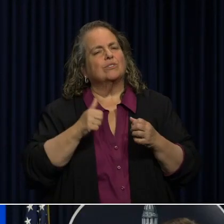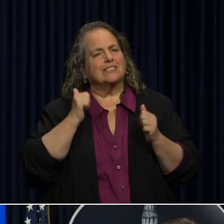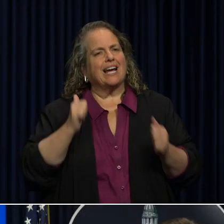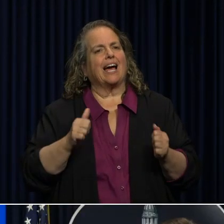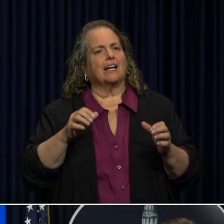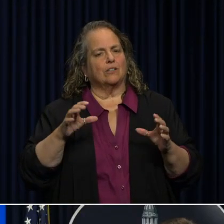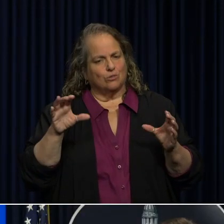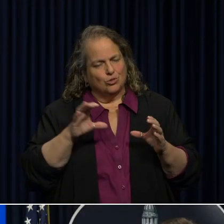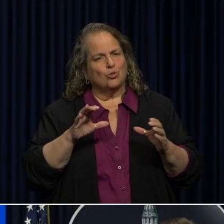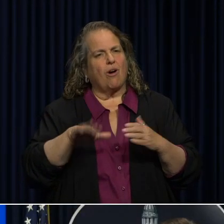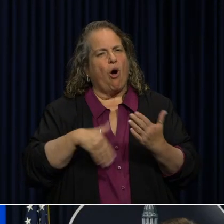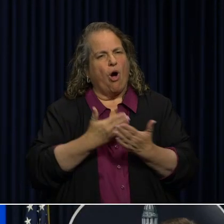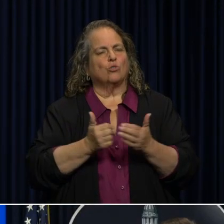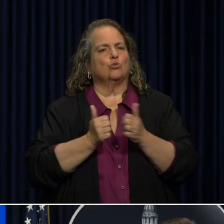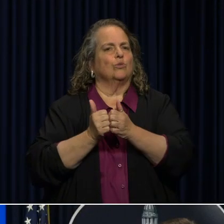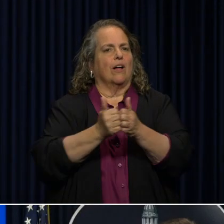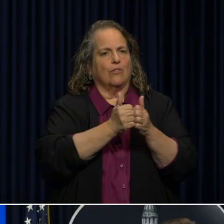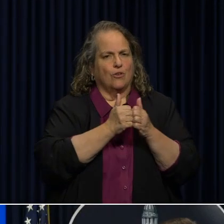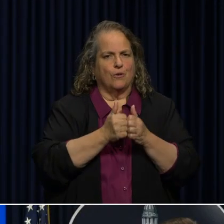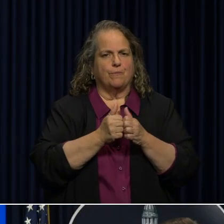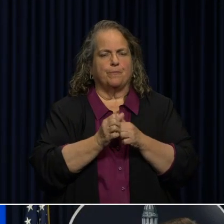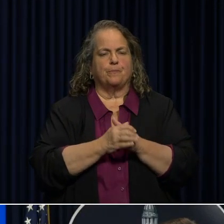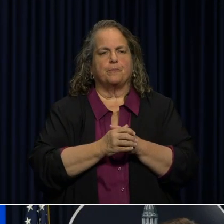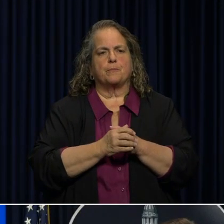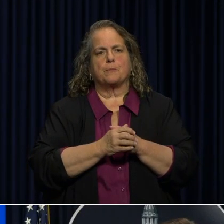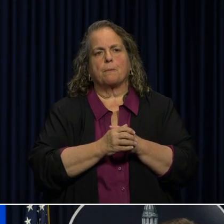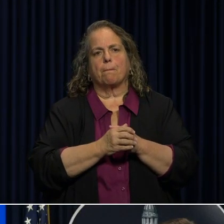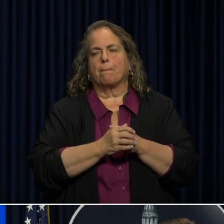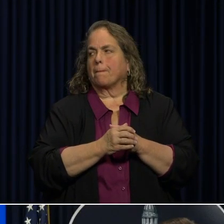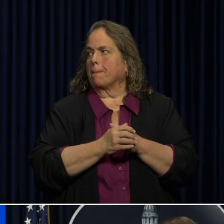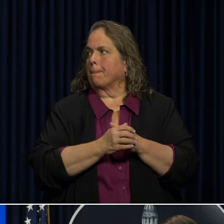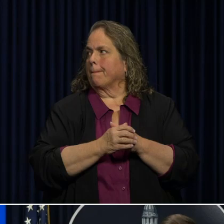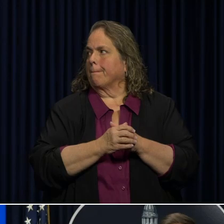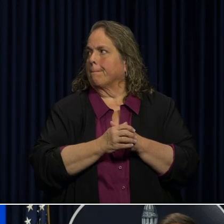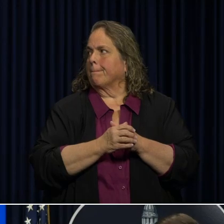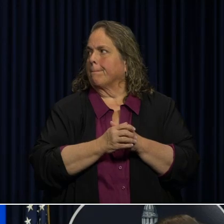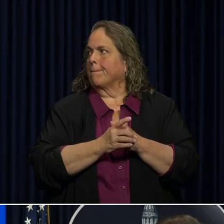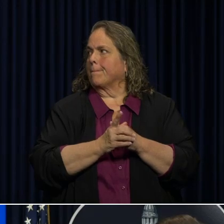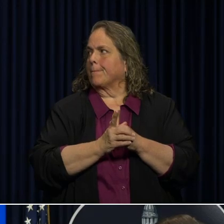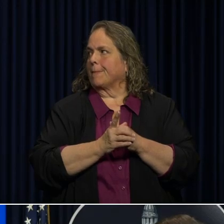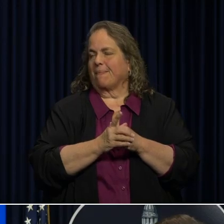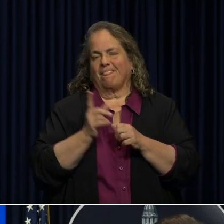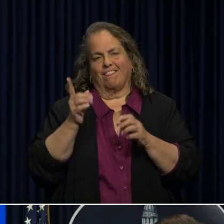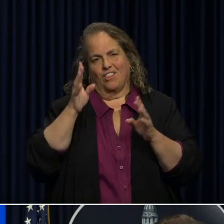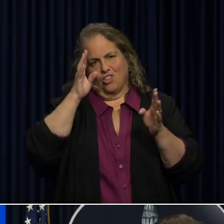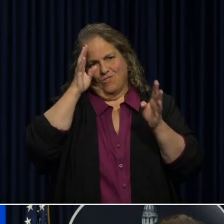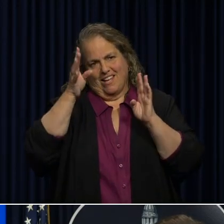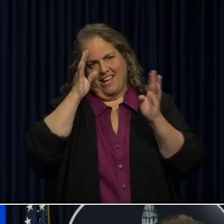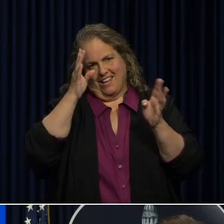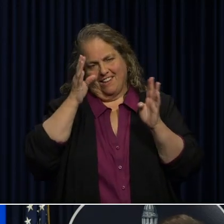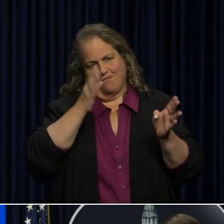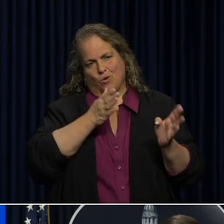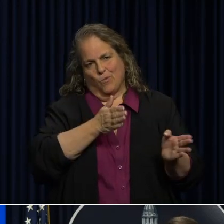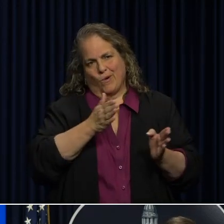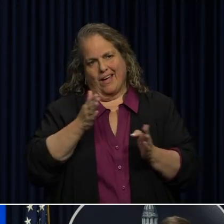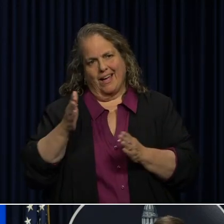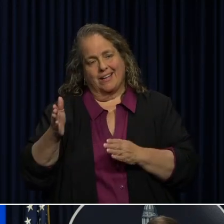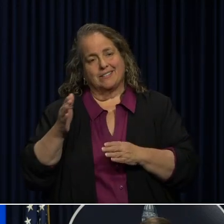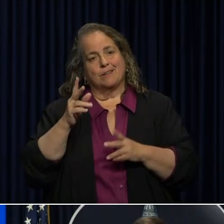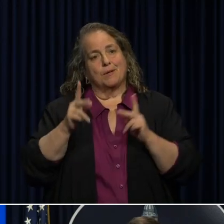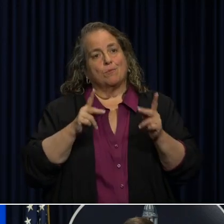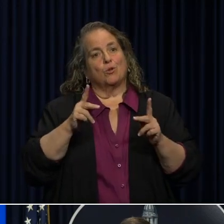All right, this is just creative ways that everybody is dealing with the special moments that they are